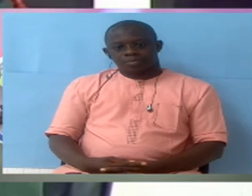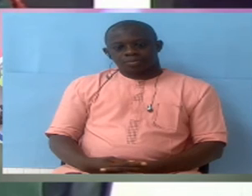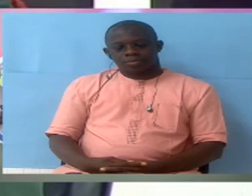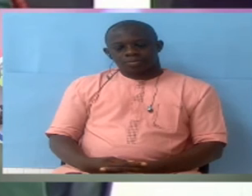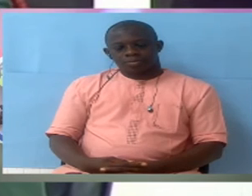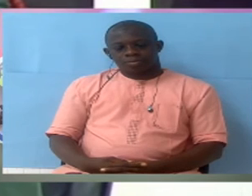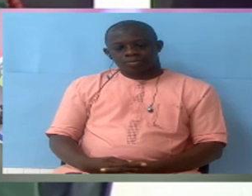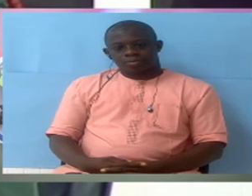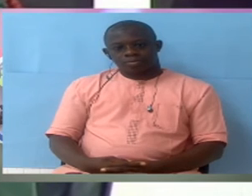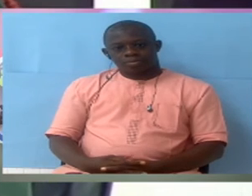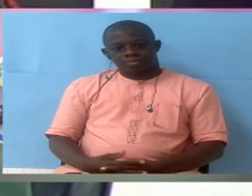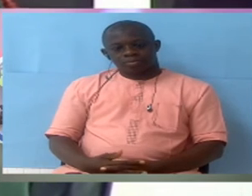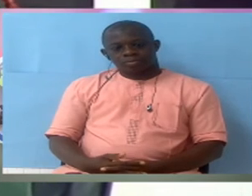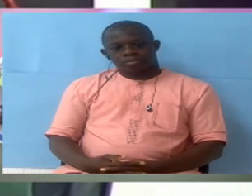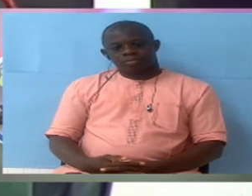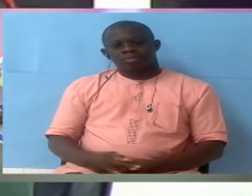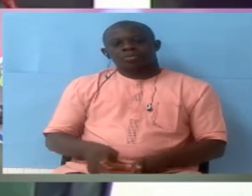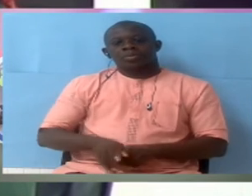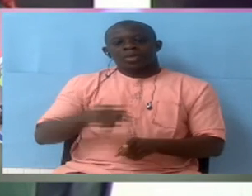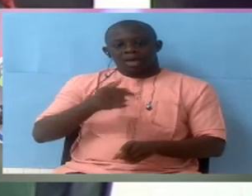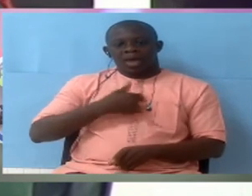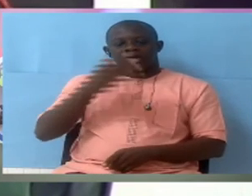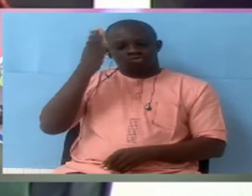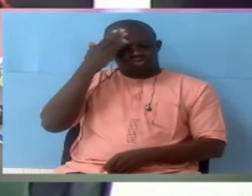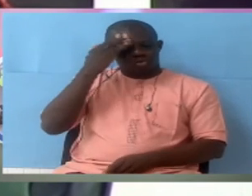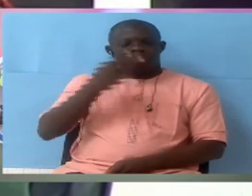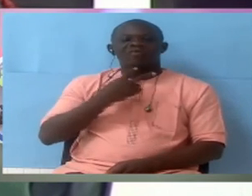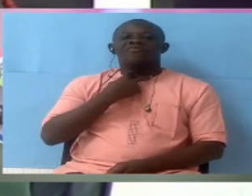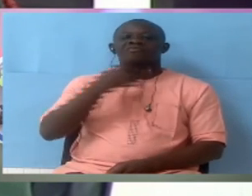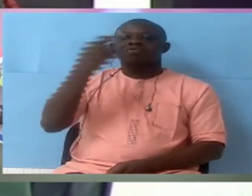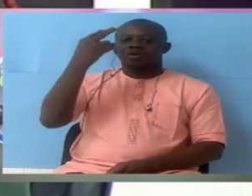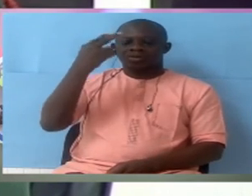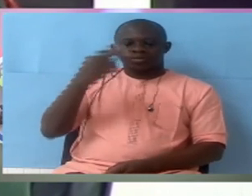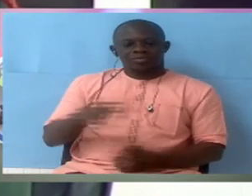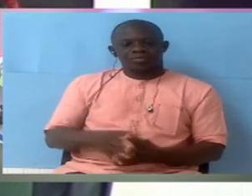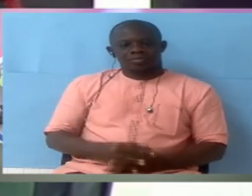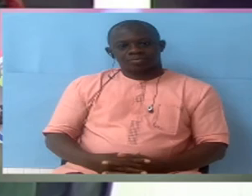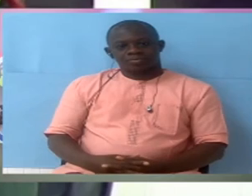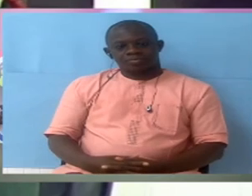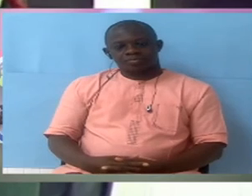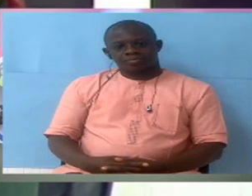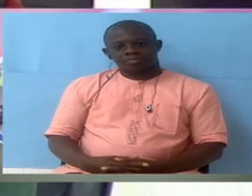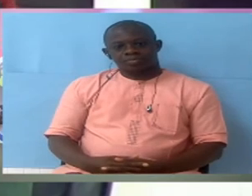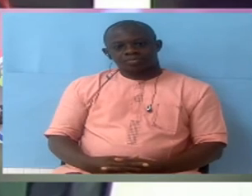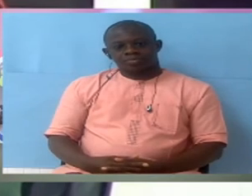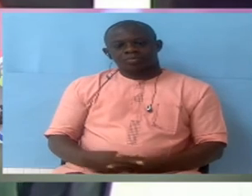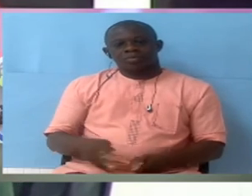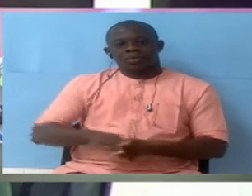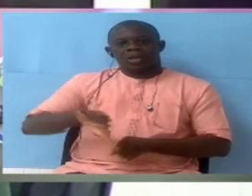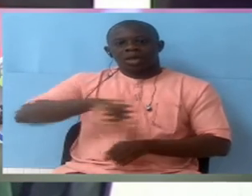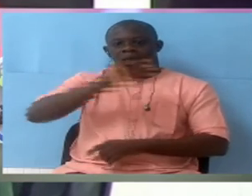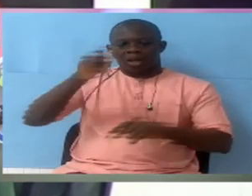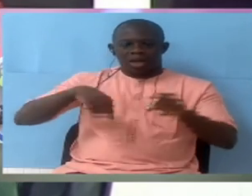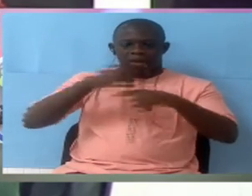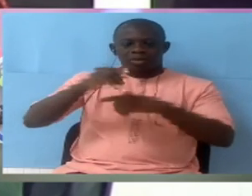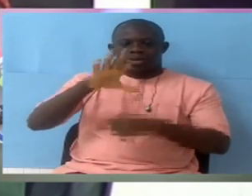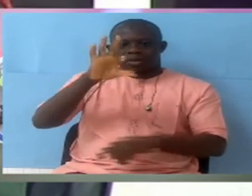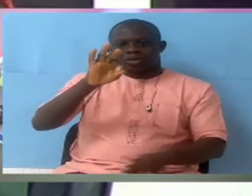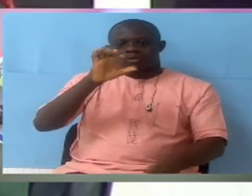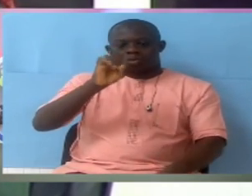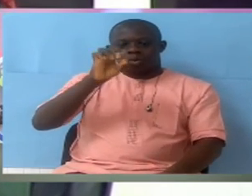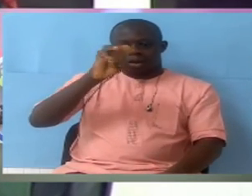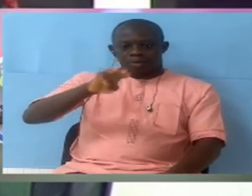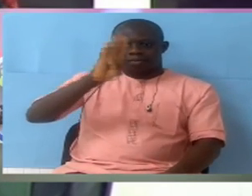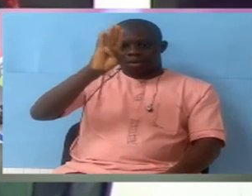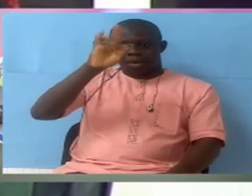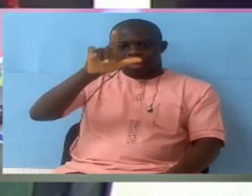waxe. I recognized the voice. Xame bat bi. And then Tumbul Tamba was not happy with it, and he